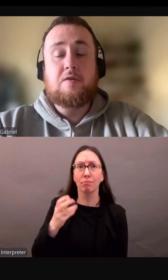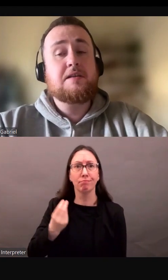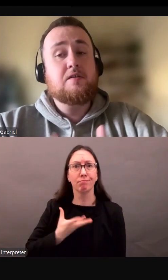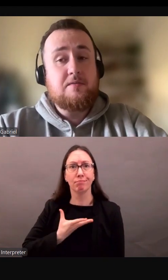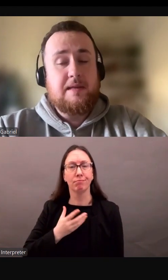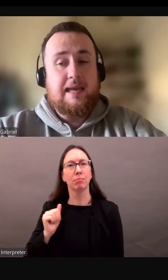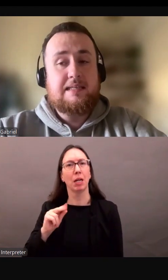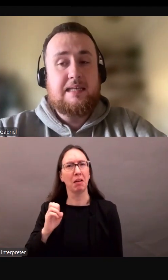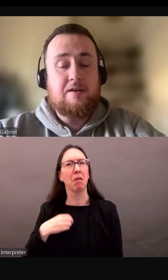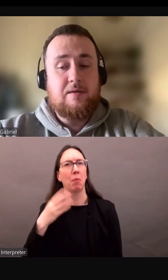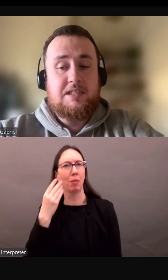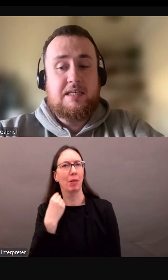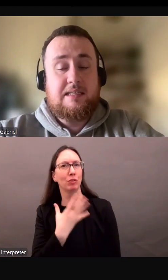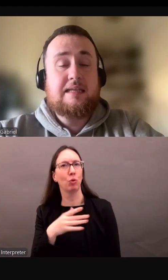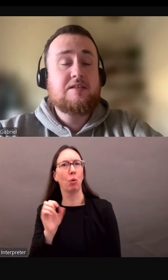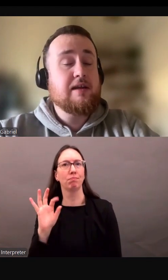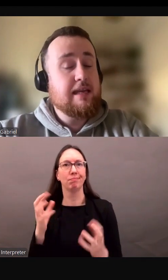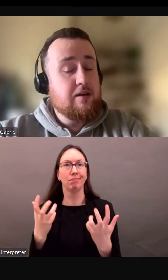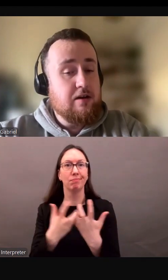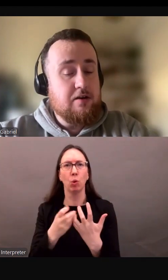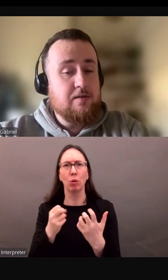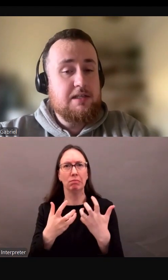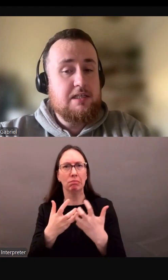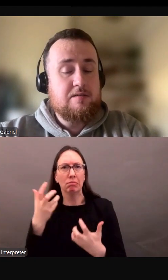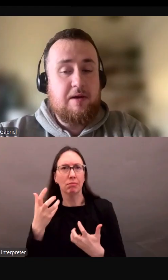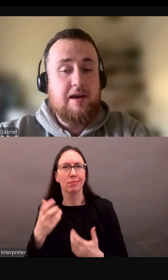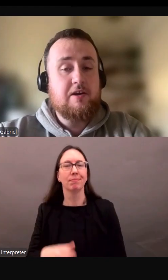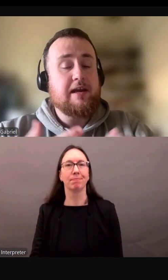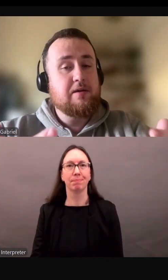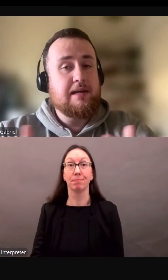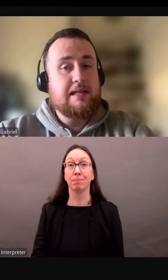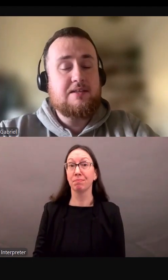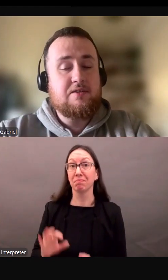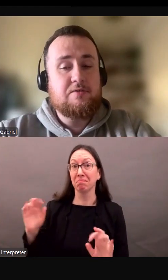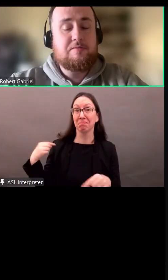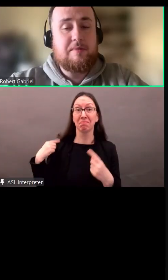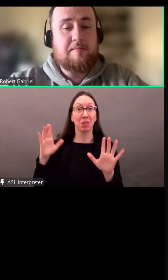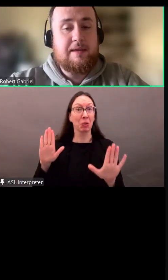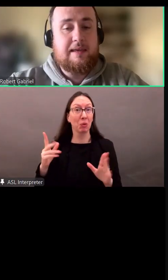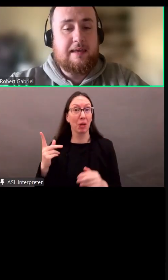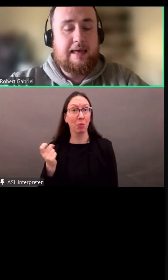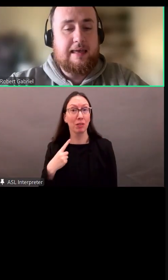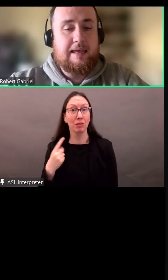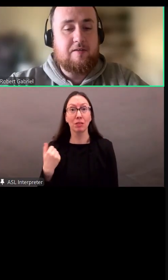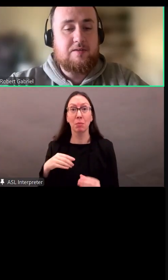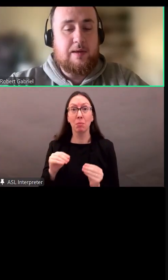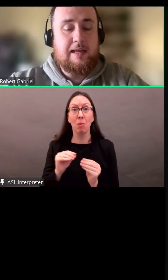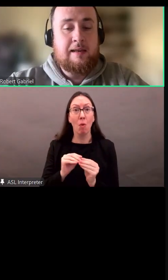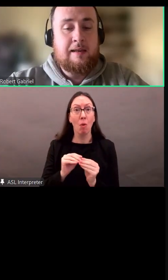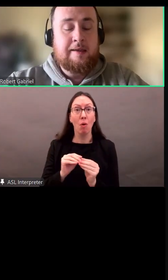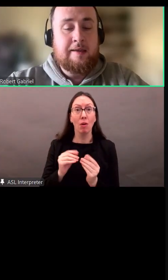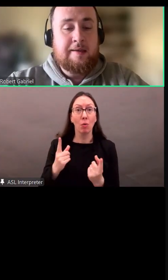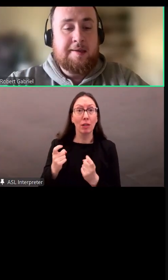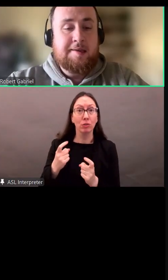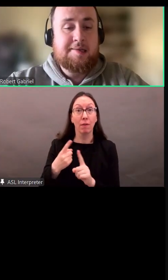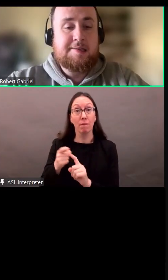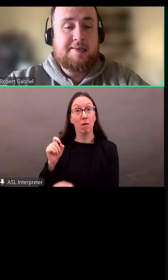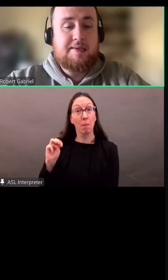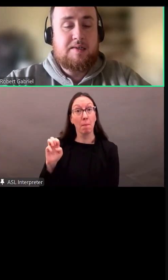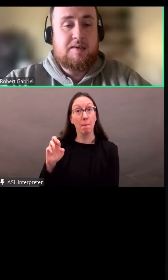No, but those have been excellent questions. Is there any other questions, Mark, or anyone else who might be here as well?